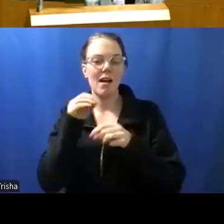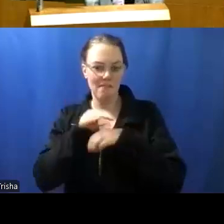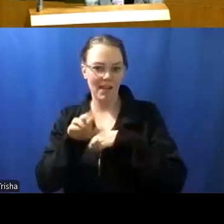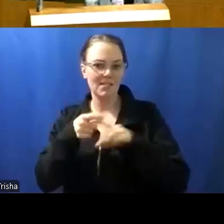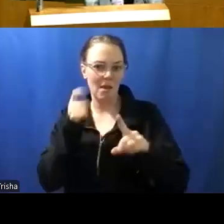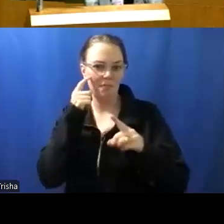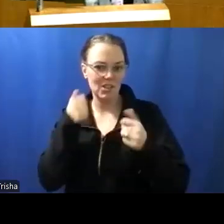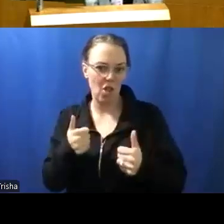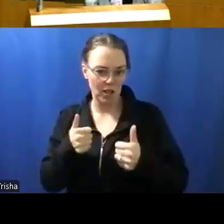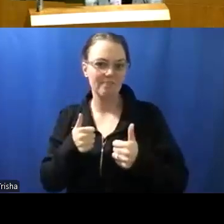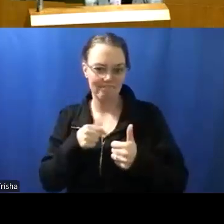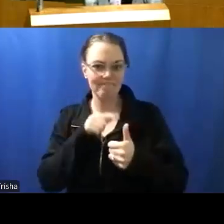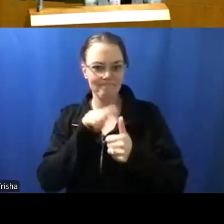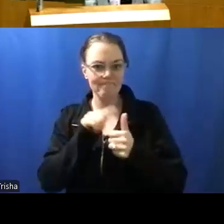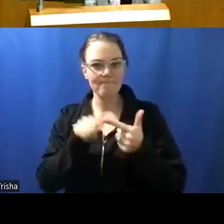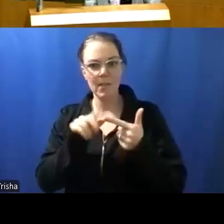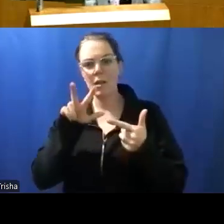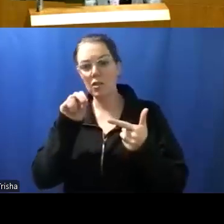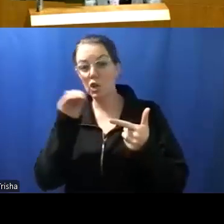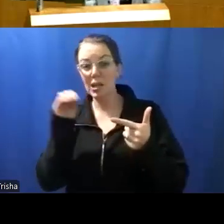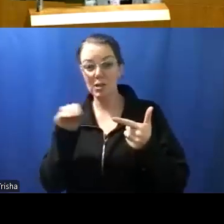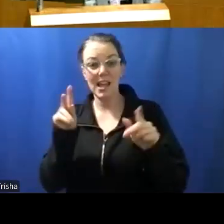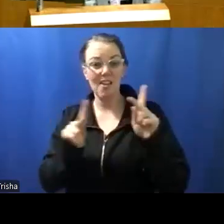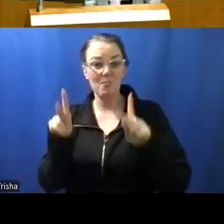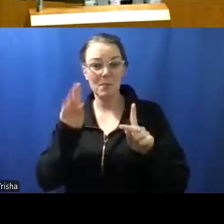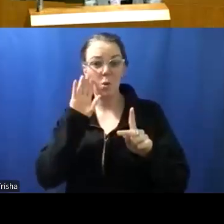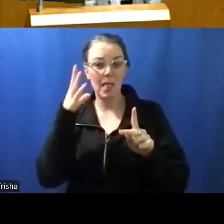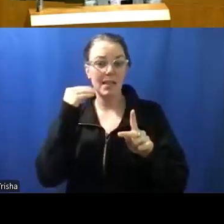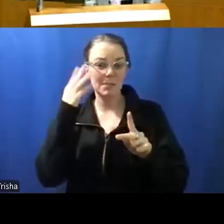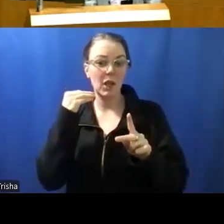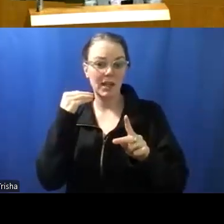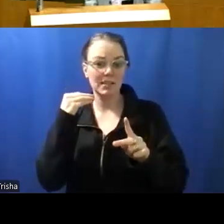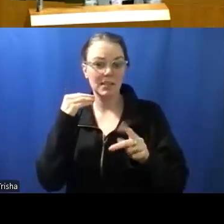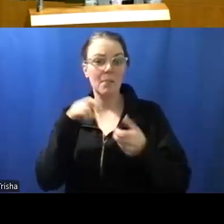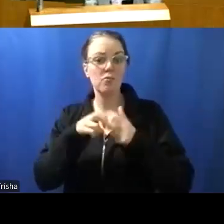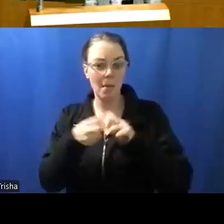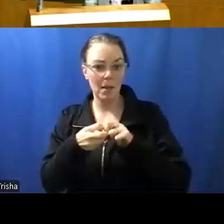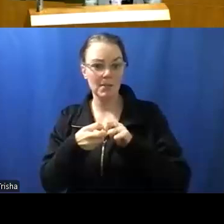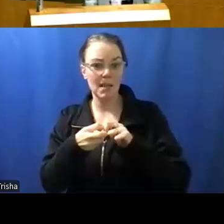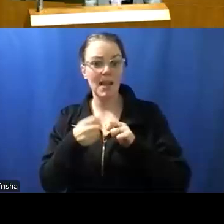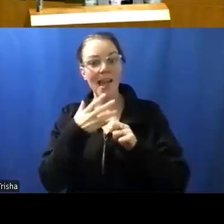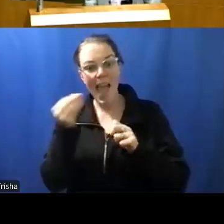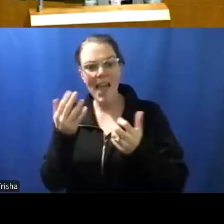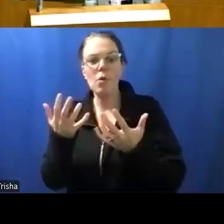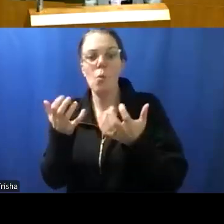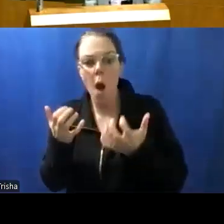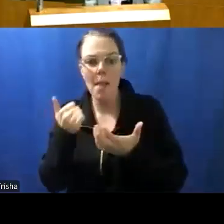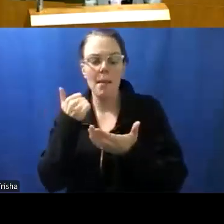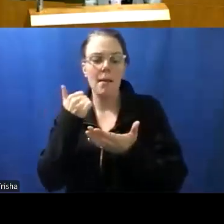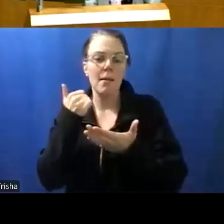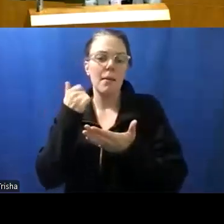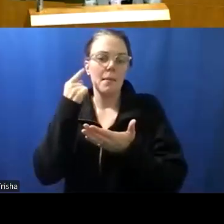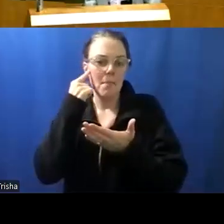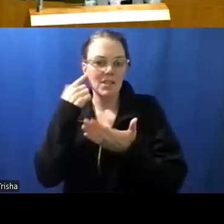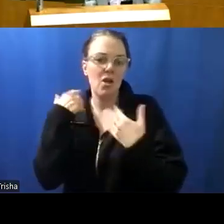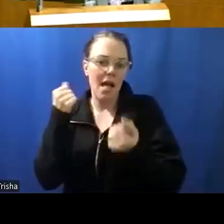Many people, but not all, about 30% experience problems and a desire for assistance with mental health needs.